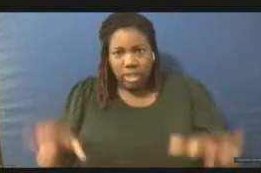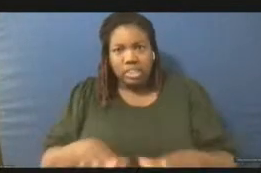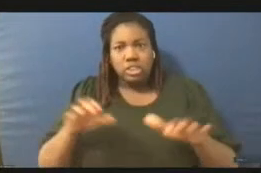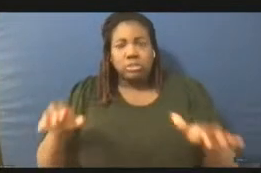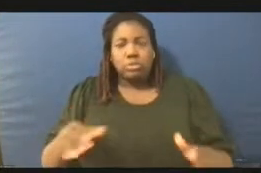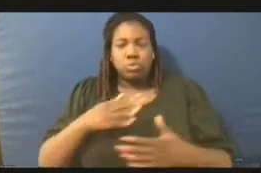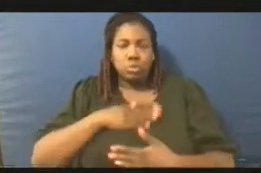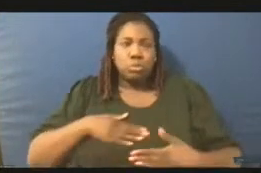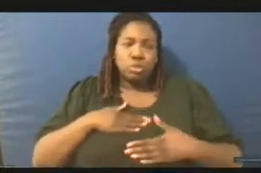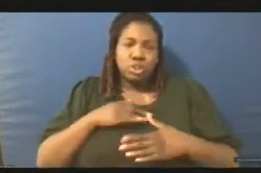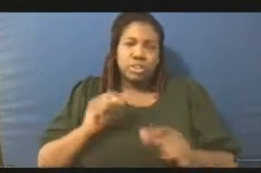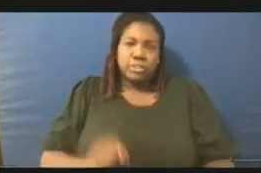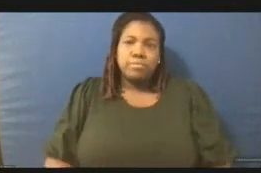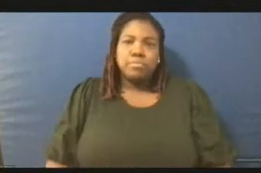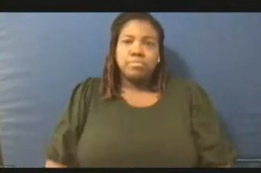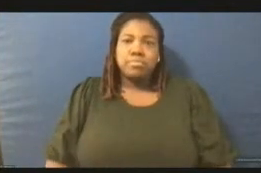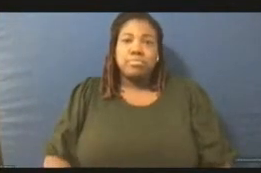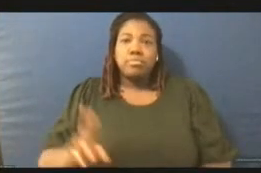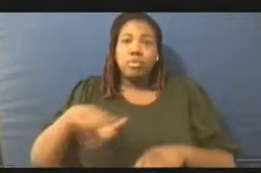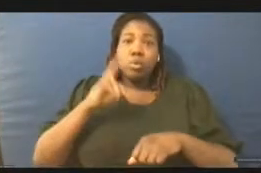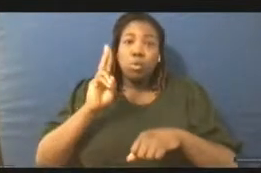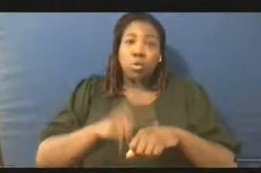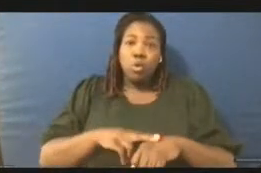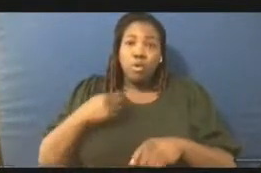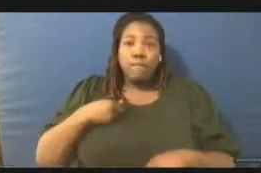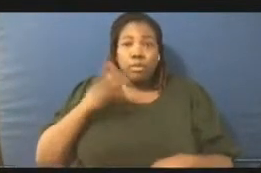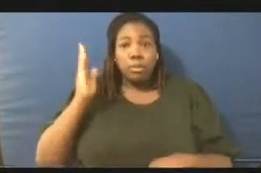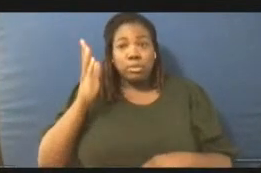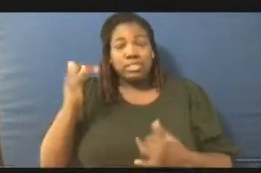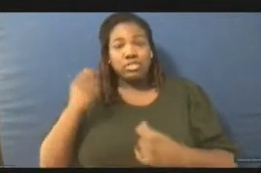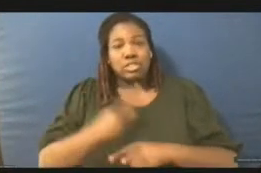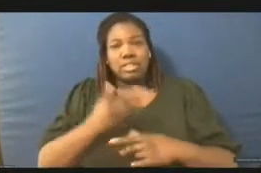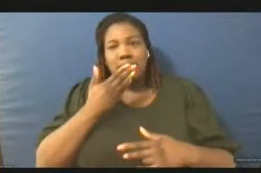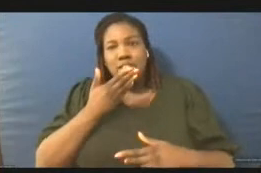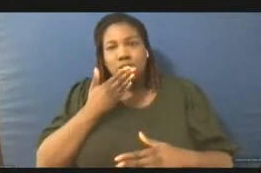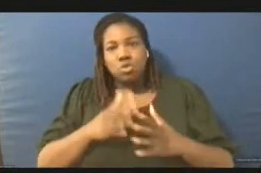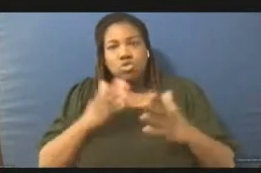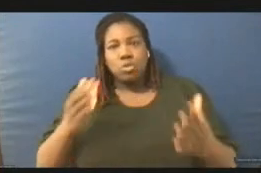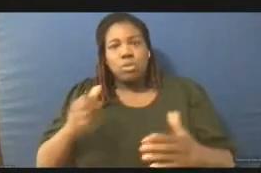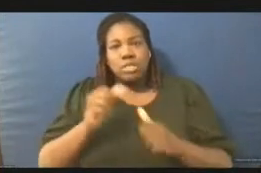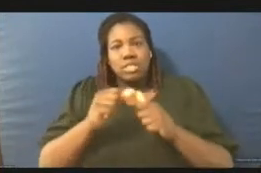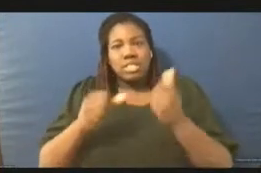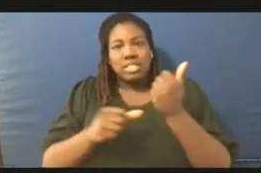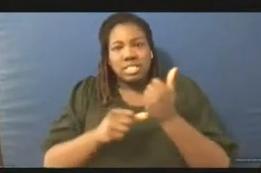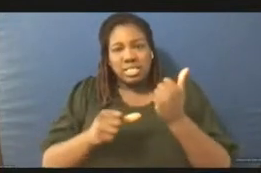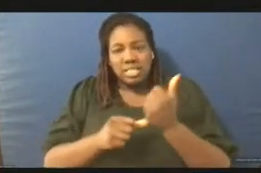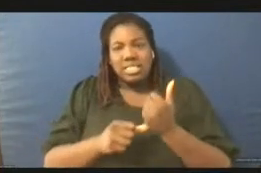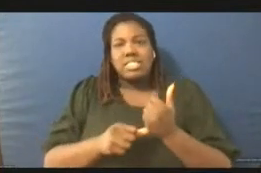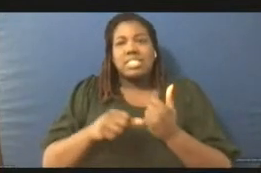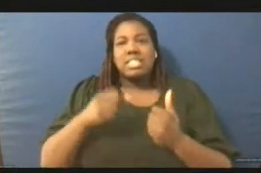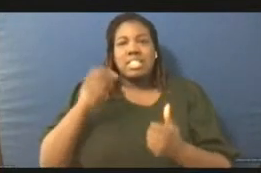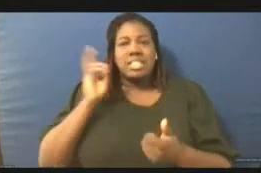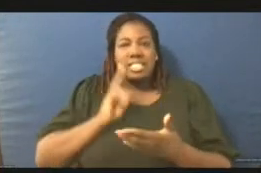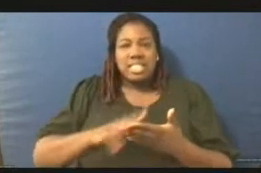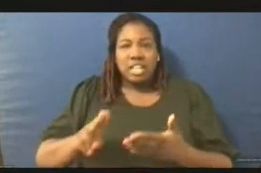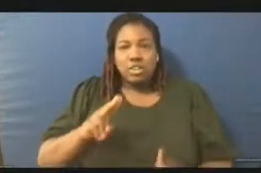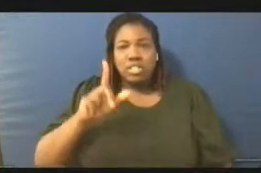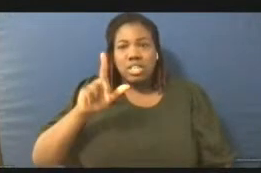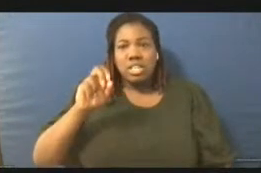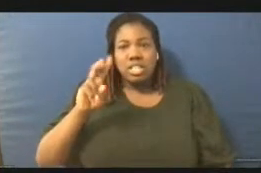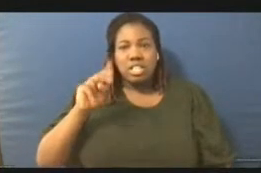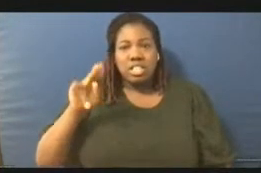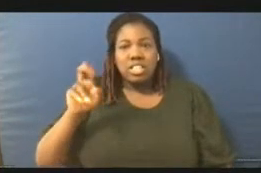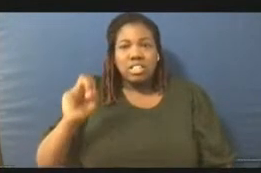appreciated. Of course, for our speakers today, I thank you. Thank you very much to Assistant Secretary Levine for those comments and updates